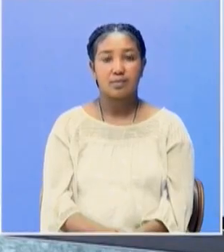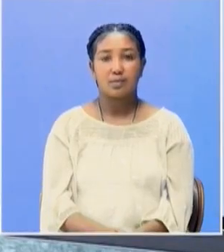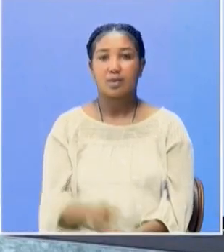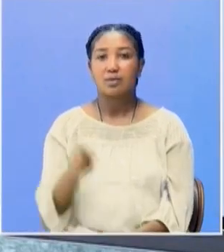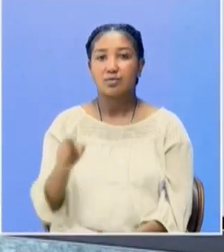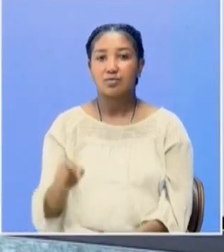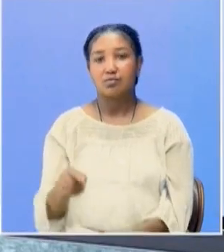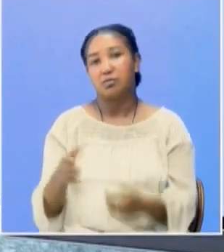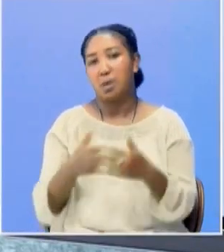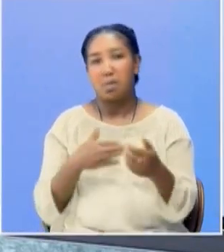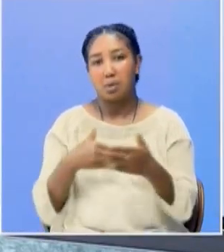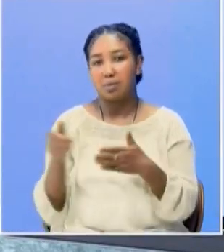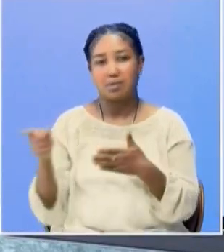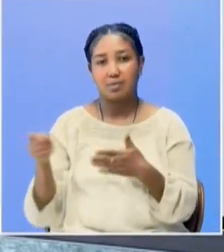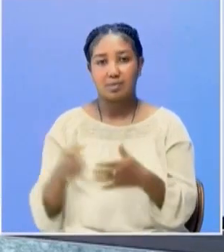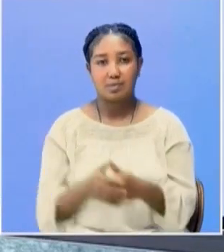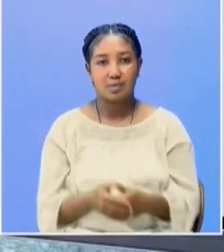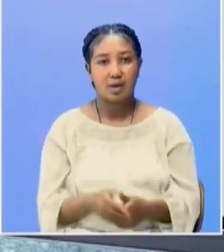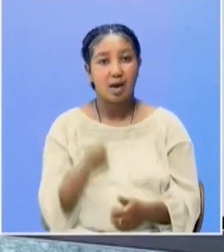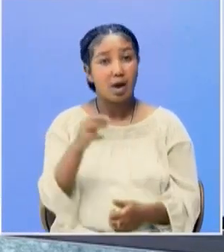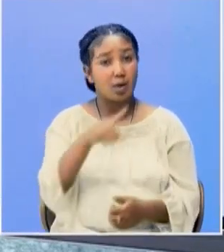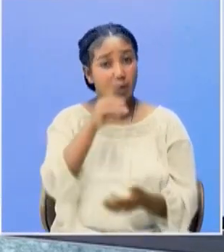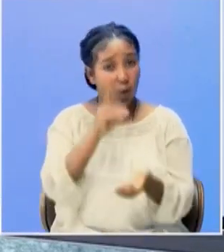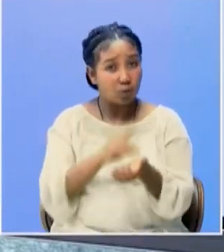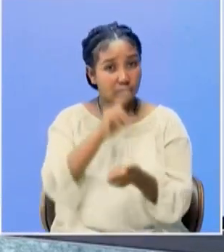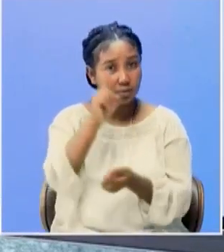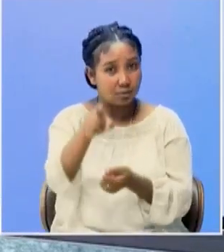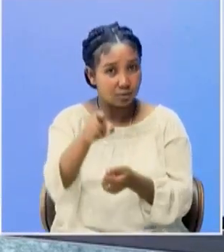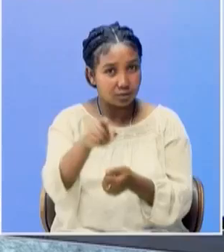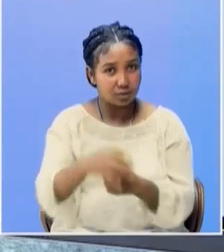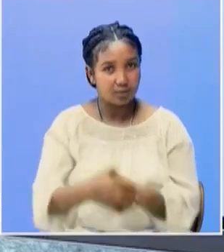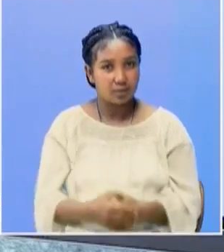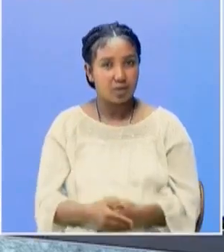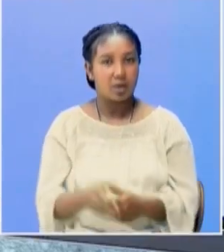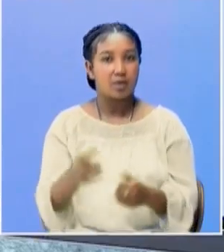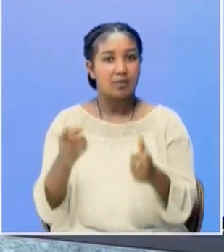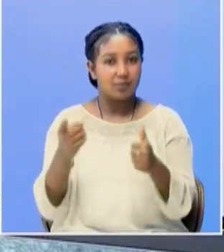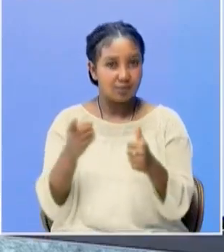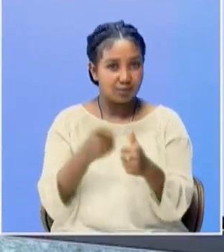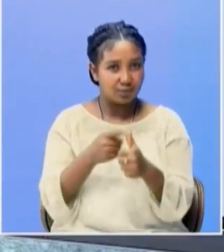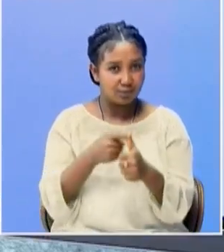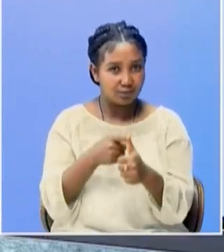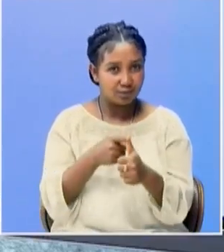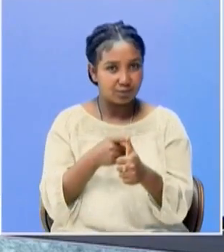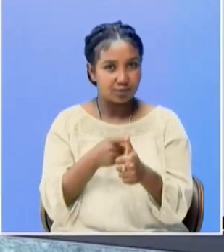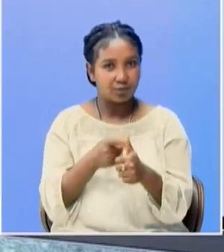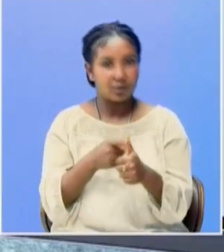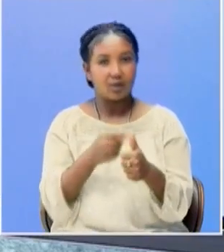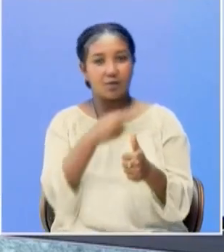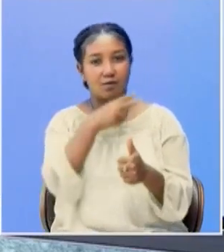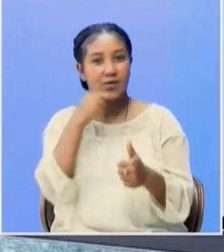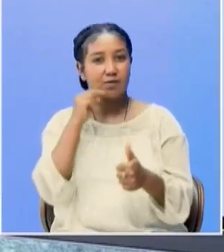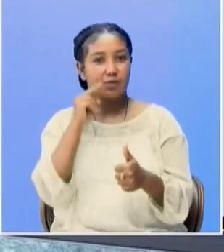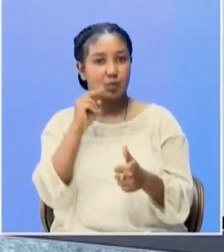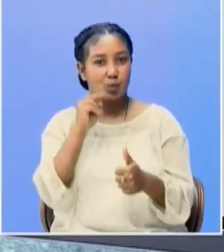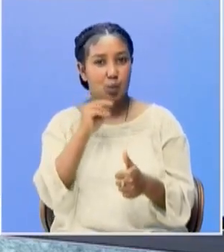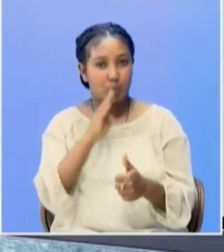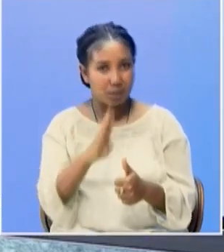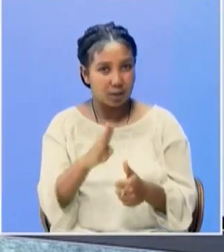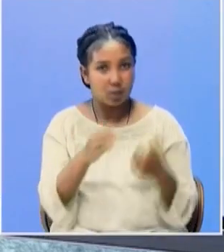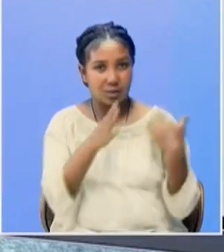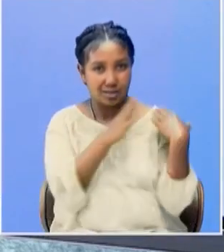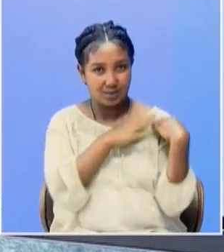This one is very simple. Are you a doctor? We started from verb to be, then the